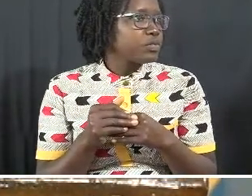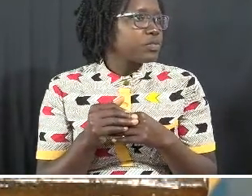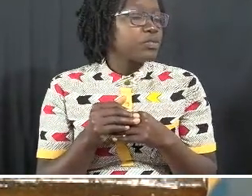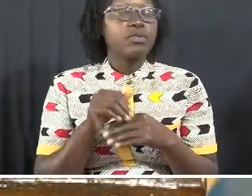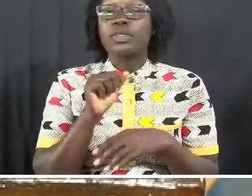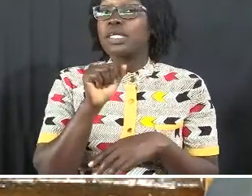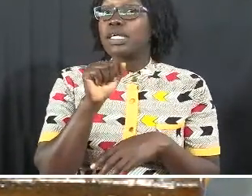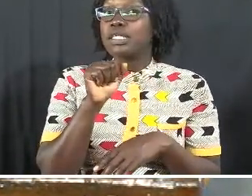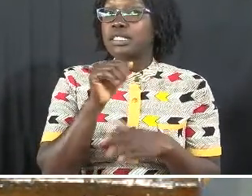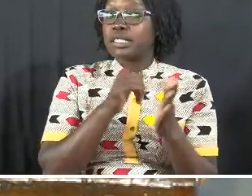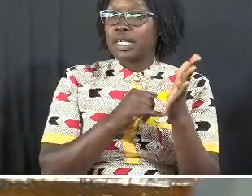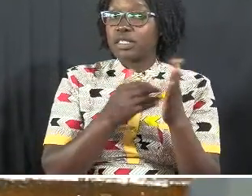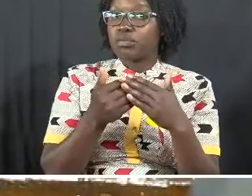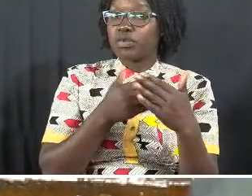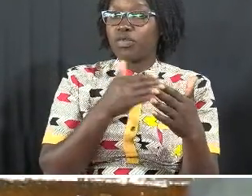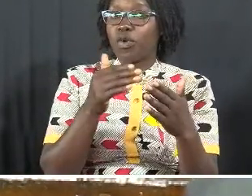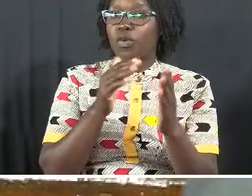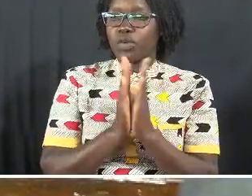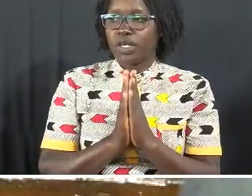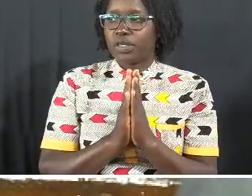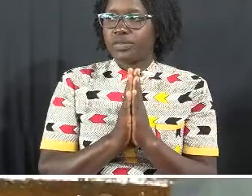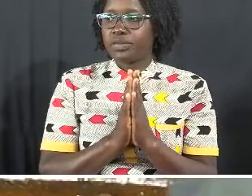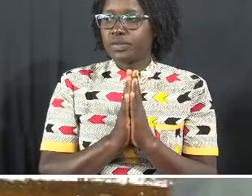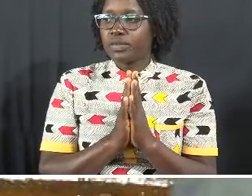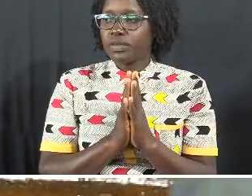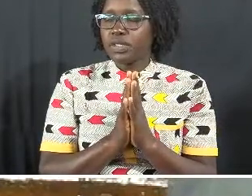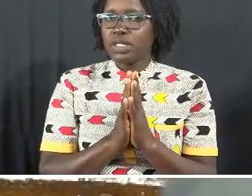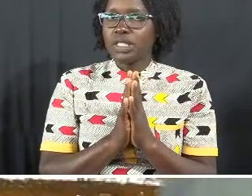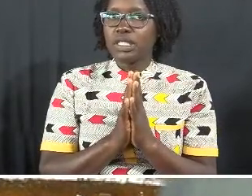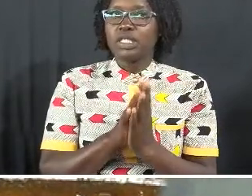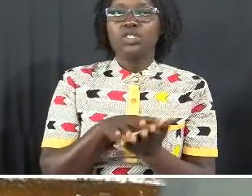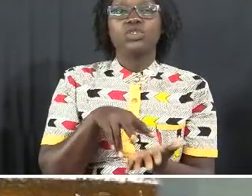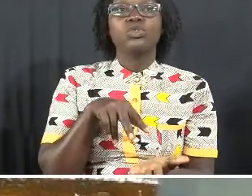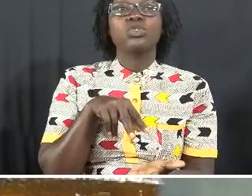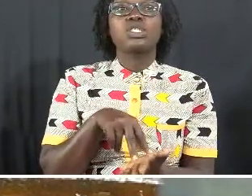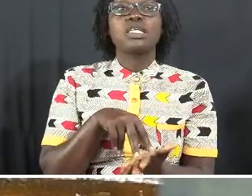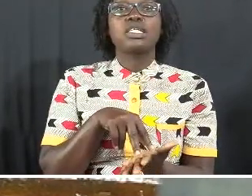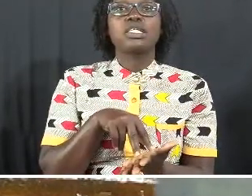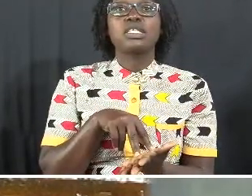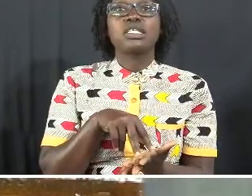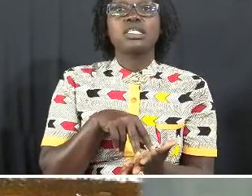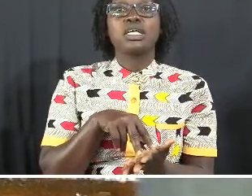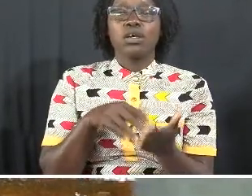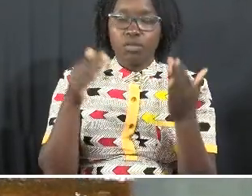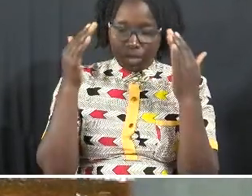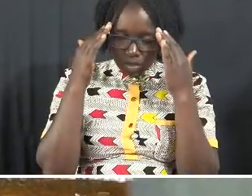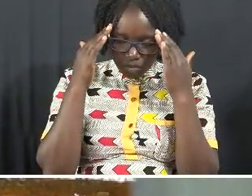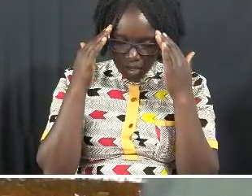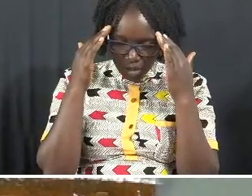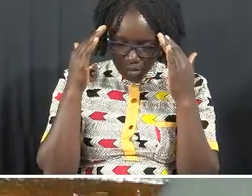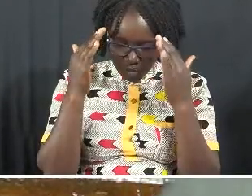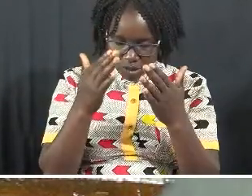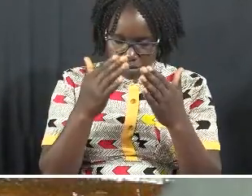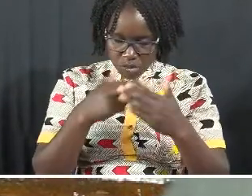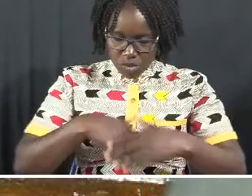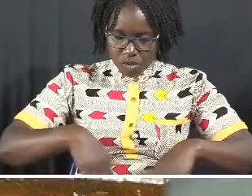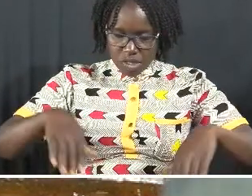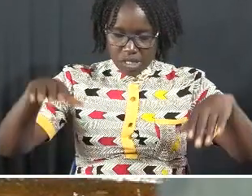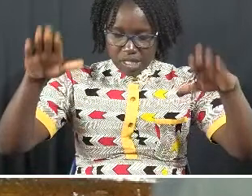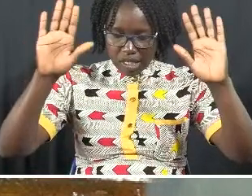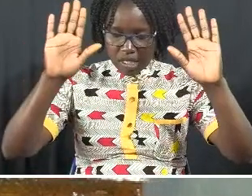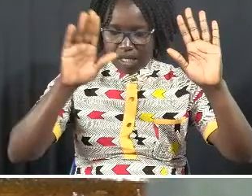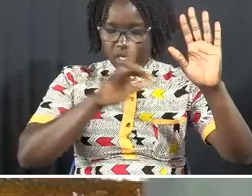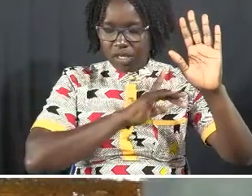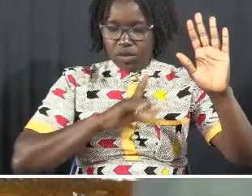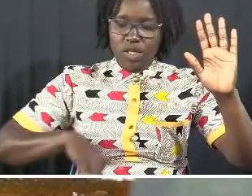Just before we pray, you are standing up because of a commitment to surrender to the